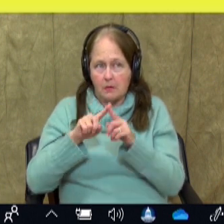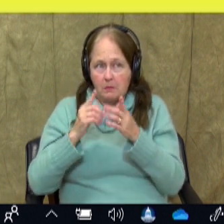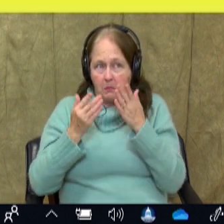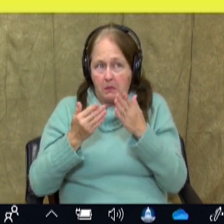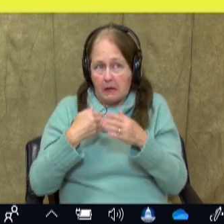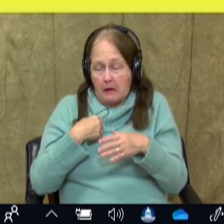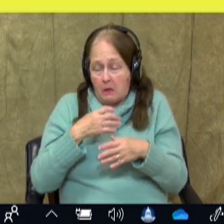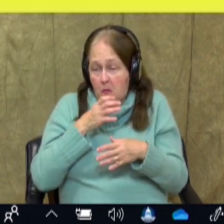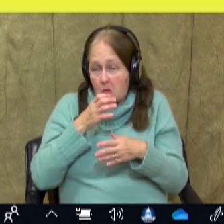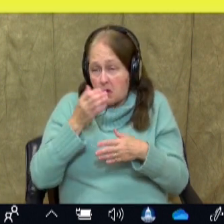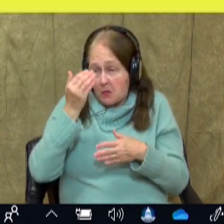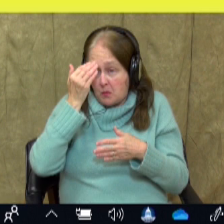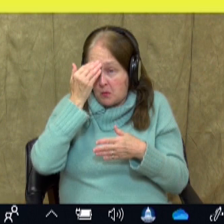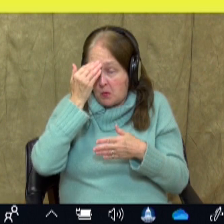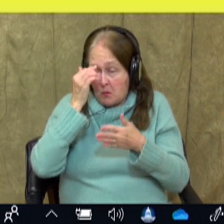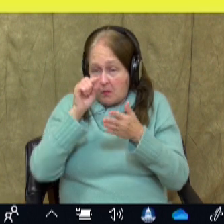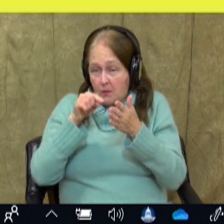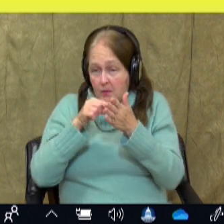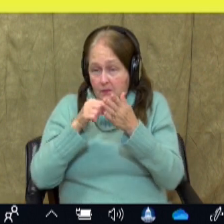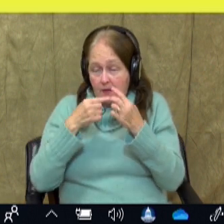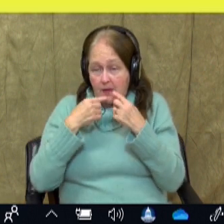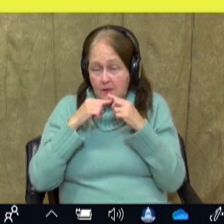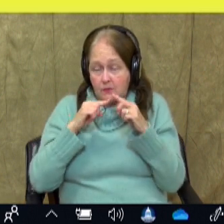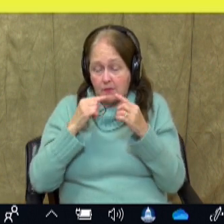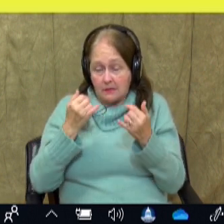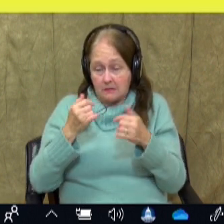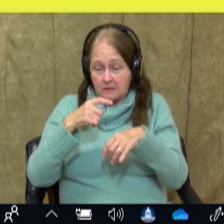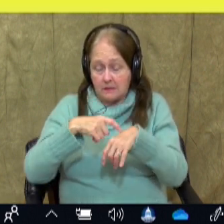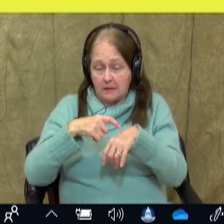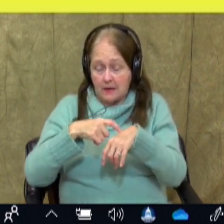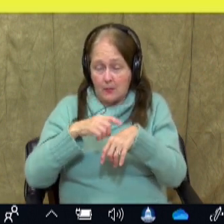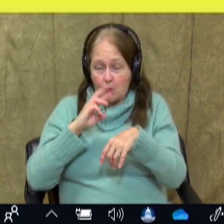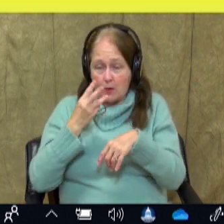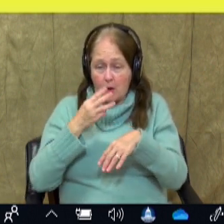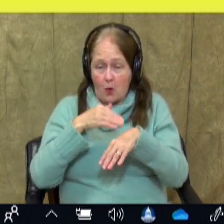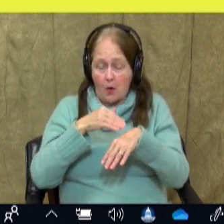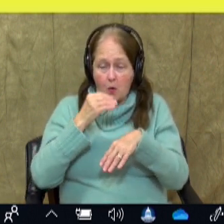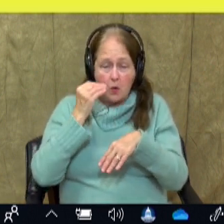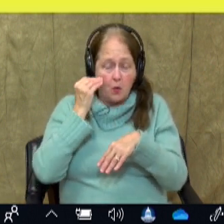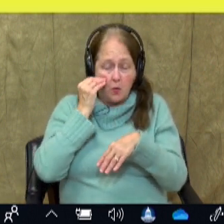answer, especially during this time. But let's look.